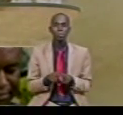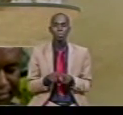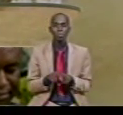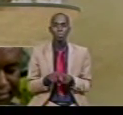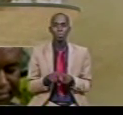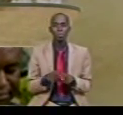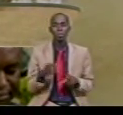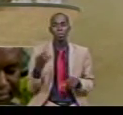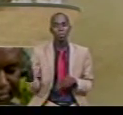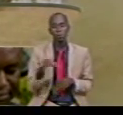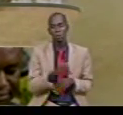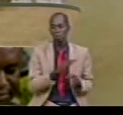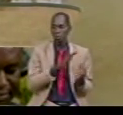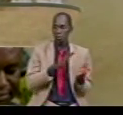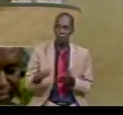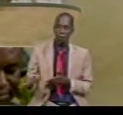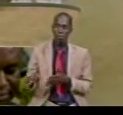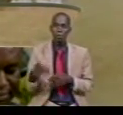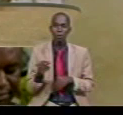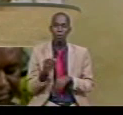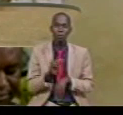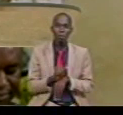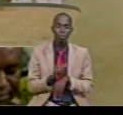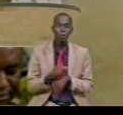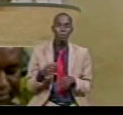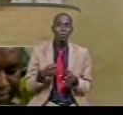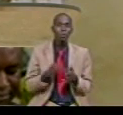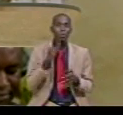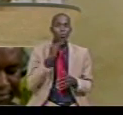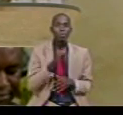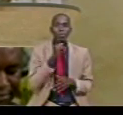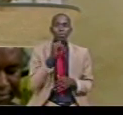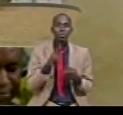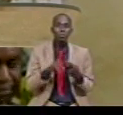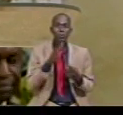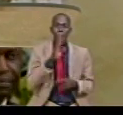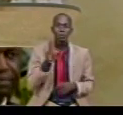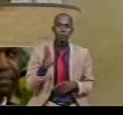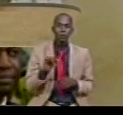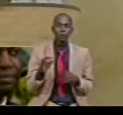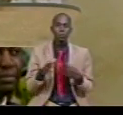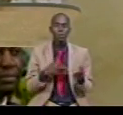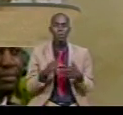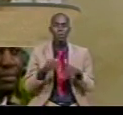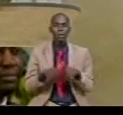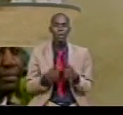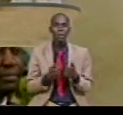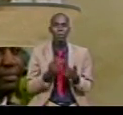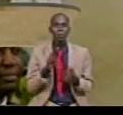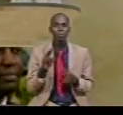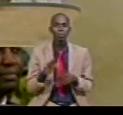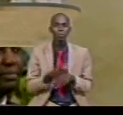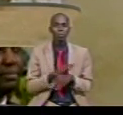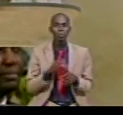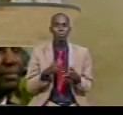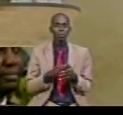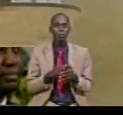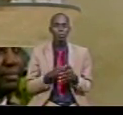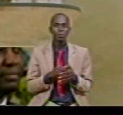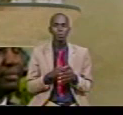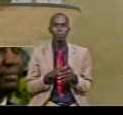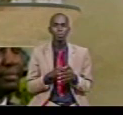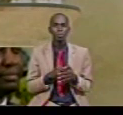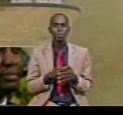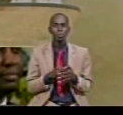the floor during operation, it is not to be used, no matter how useful it is for the surgery.